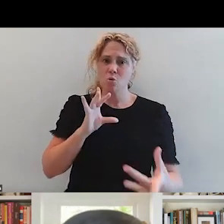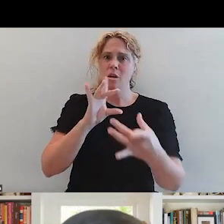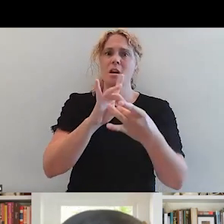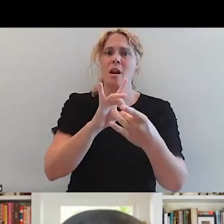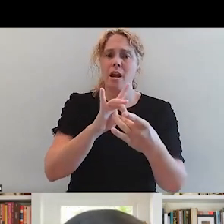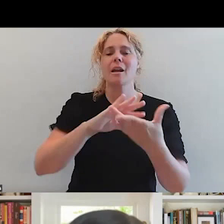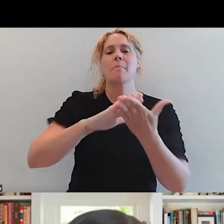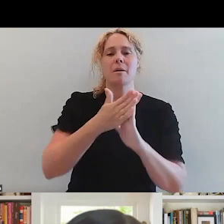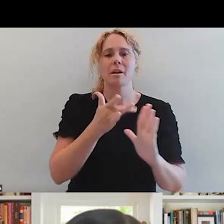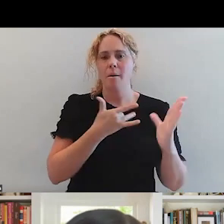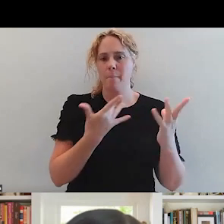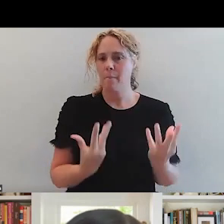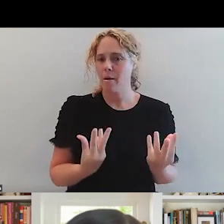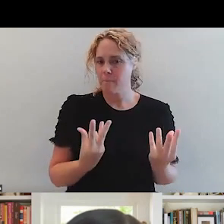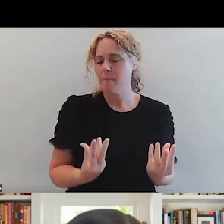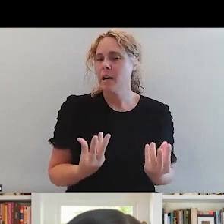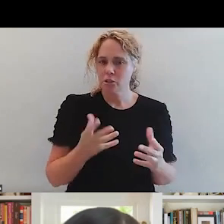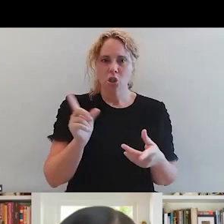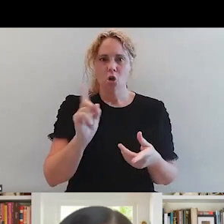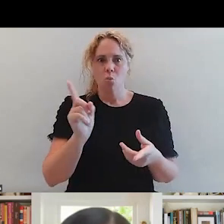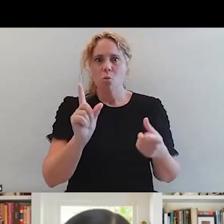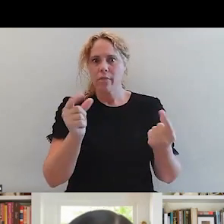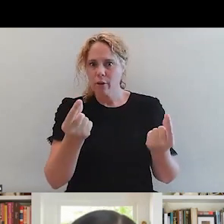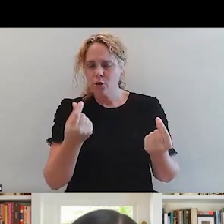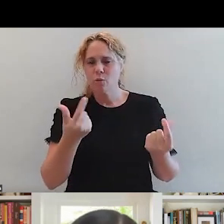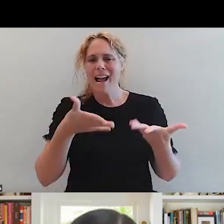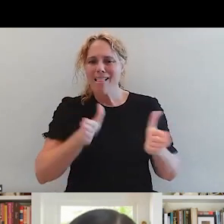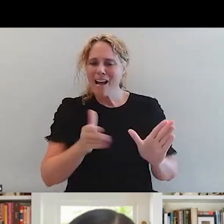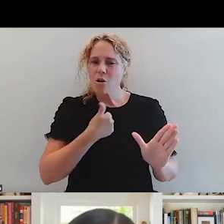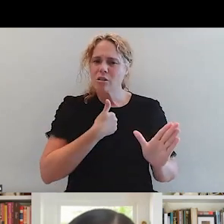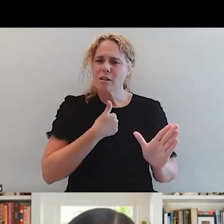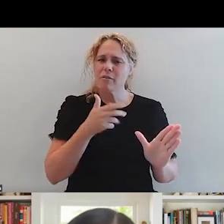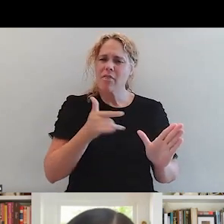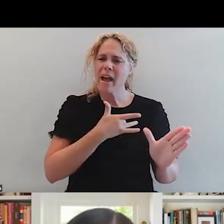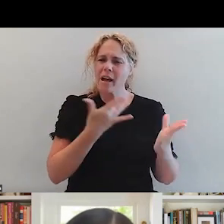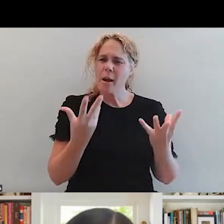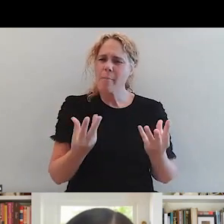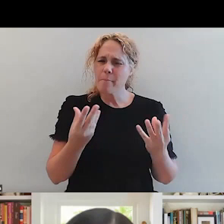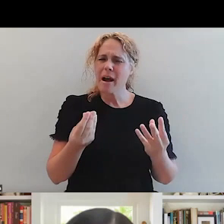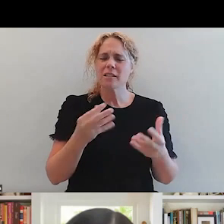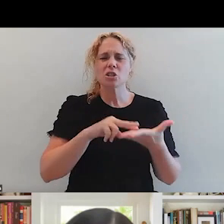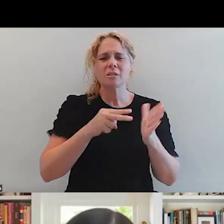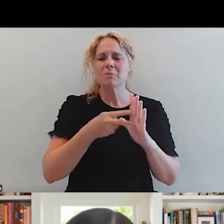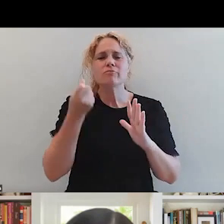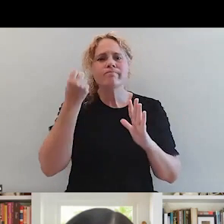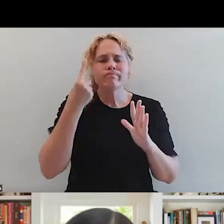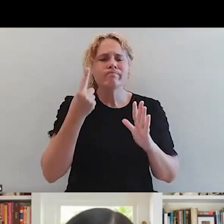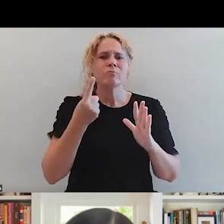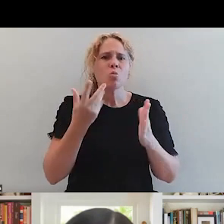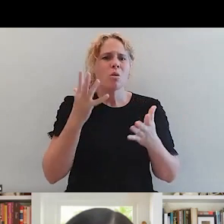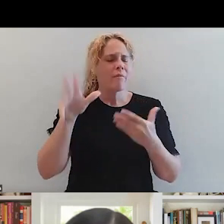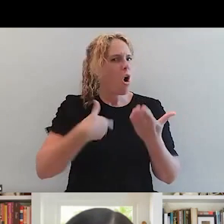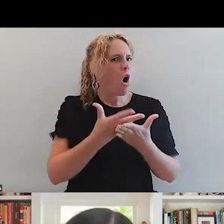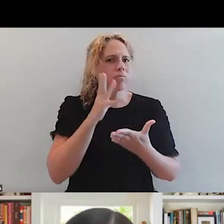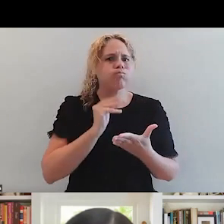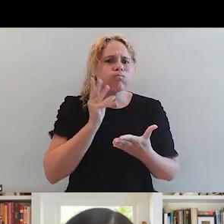be compassionate about where they're at and allowing ourselves, and I think that compassion comes from understanding that we've all been through things in our lives. We've all